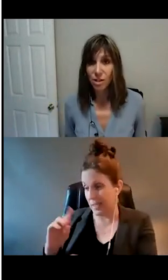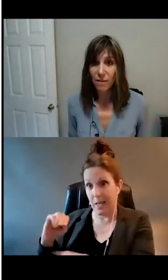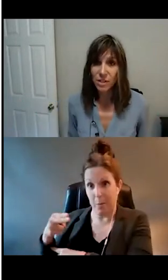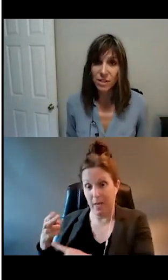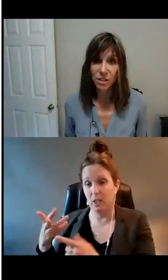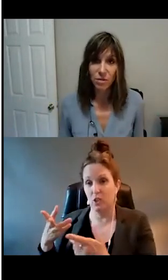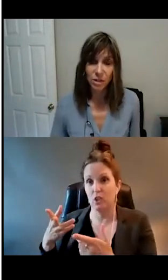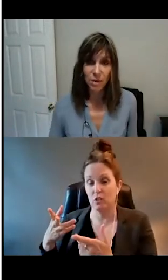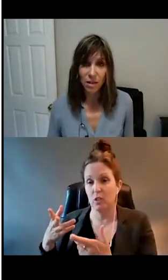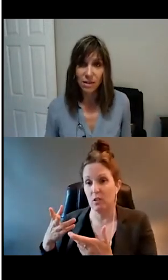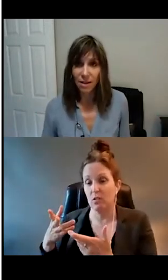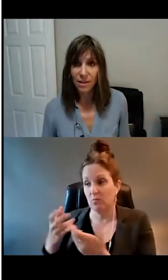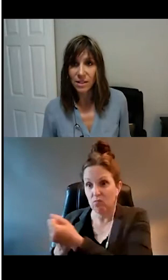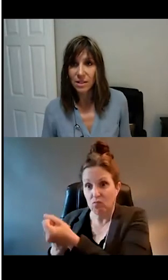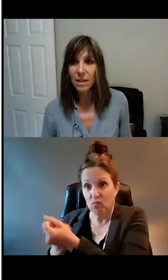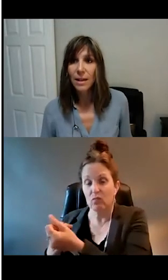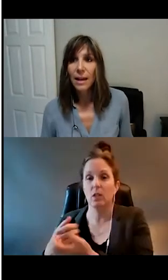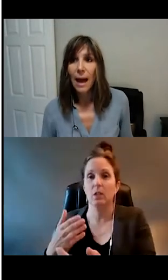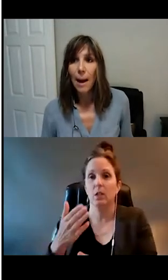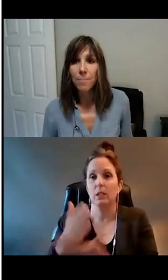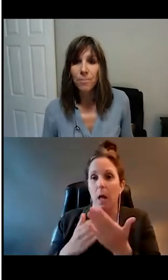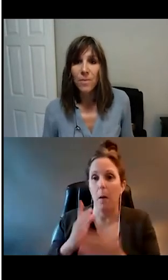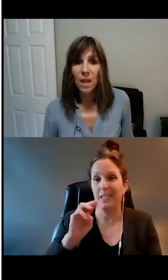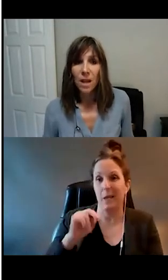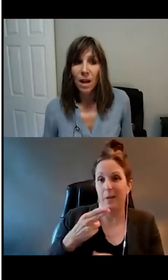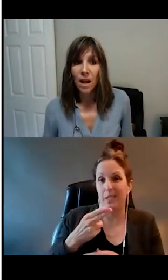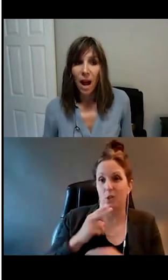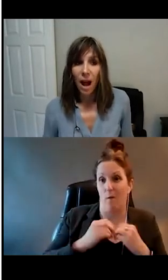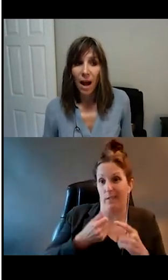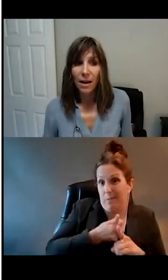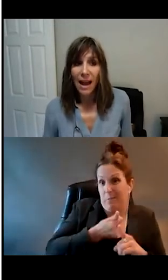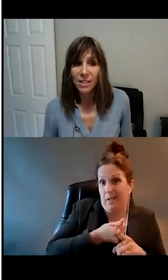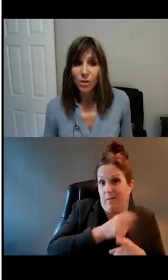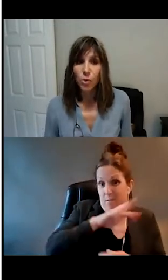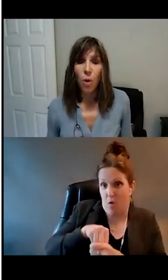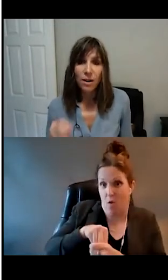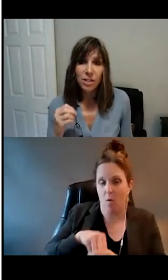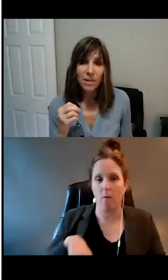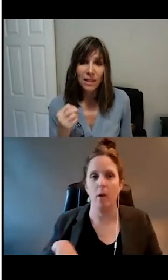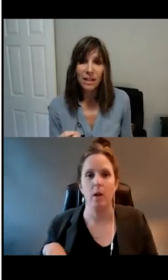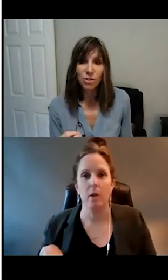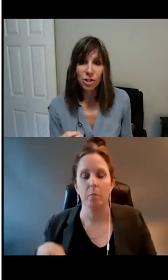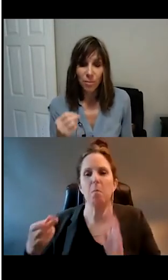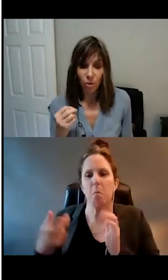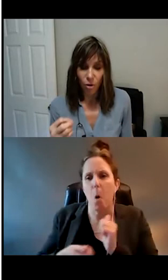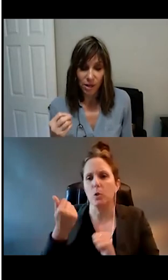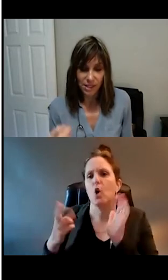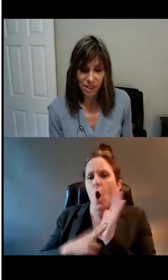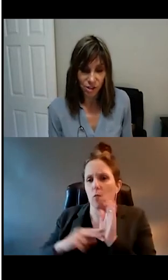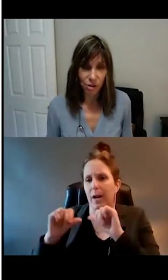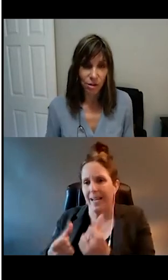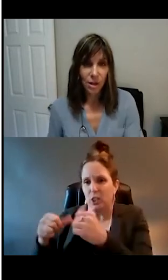some DMH offices that do it as well in the Southeast. I'm going to ask first, what are some of the leadership